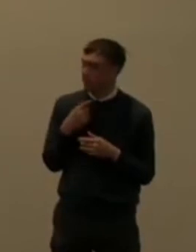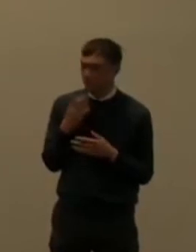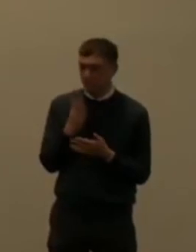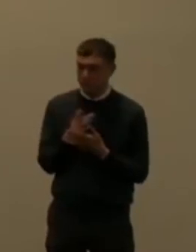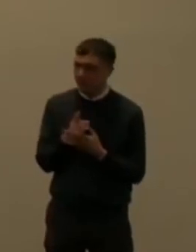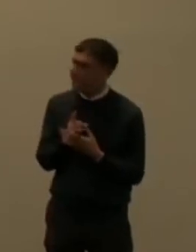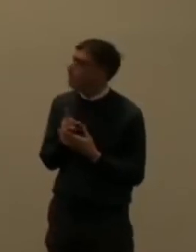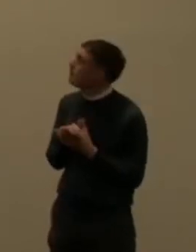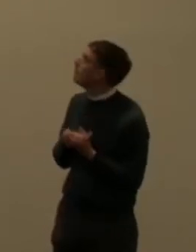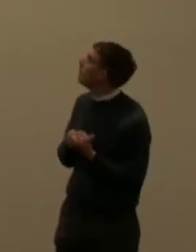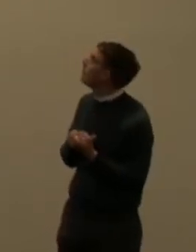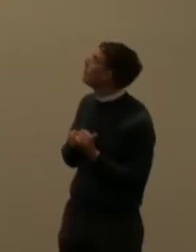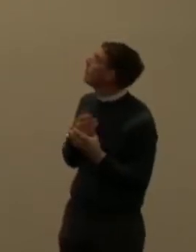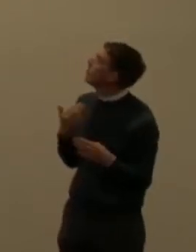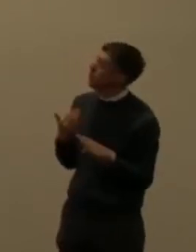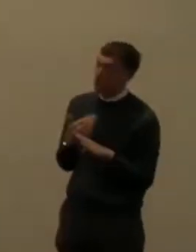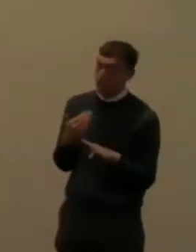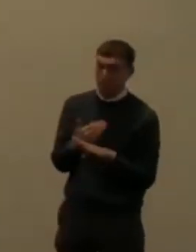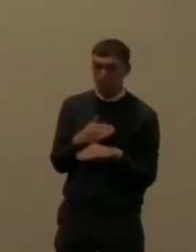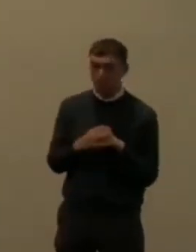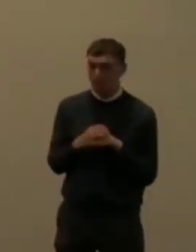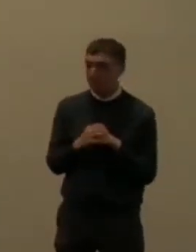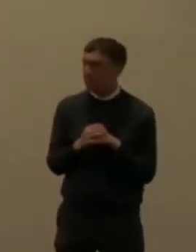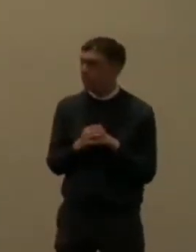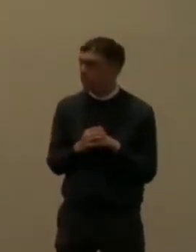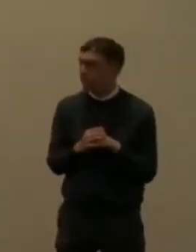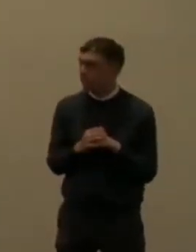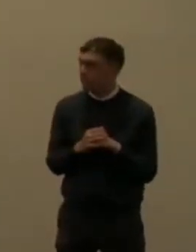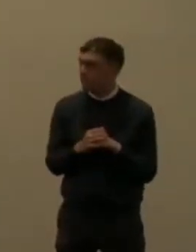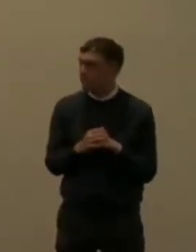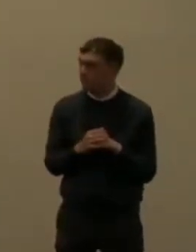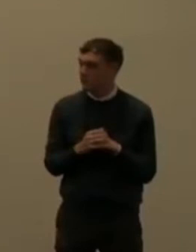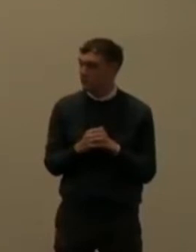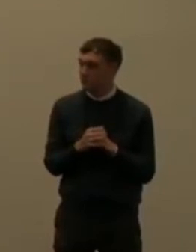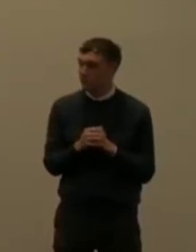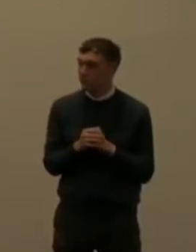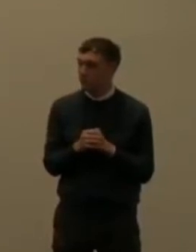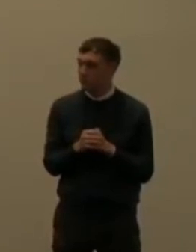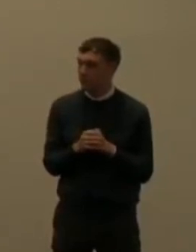that it's working. And let's go and see